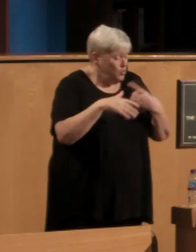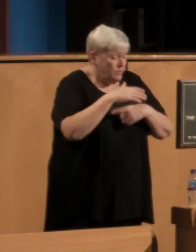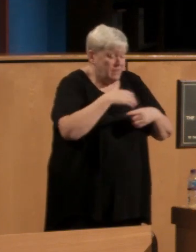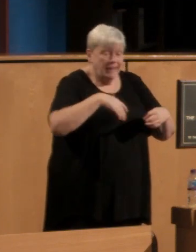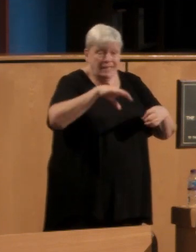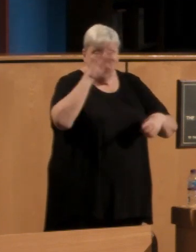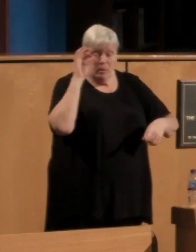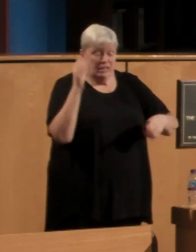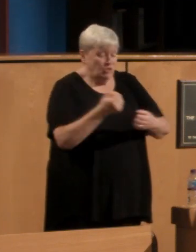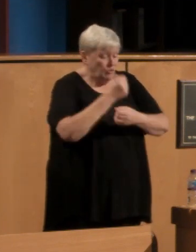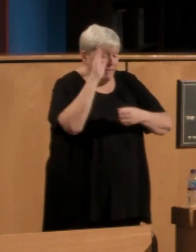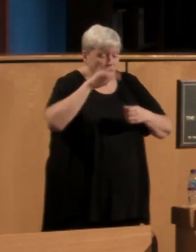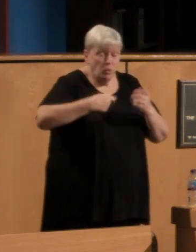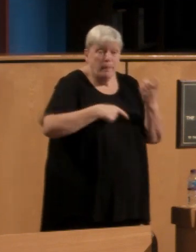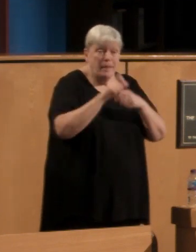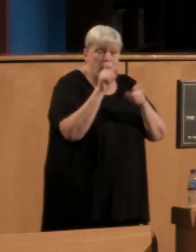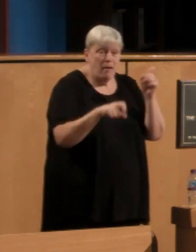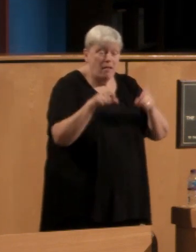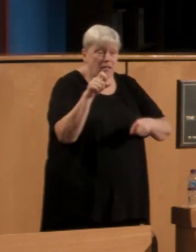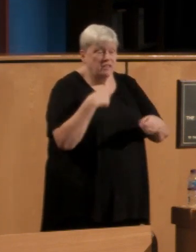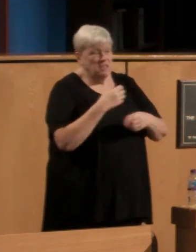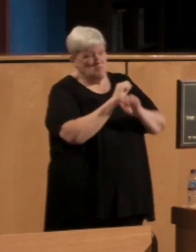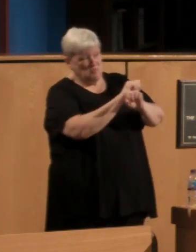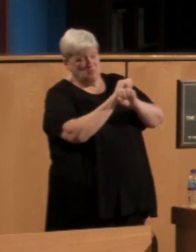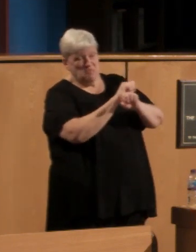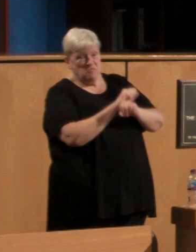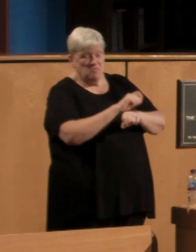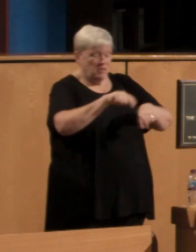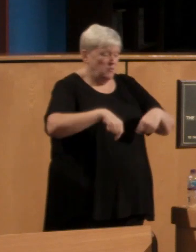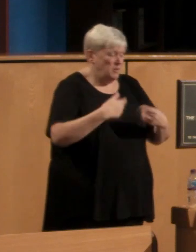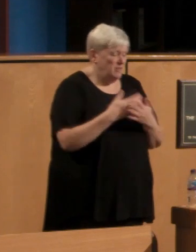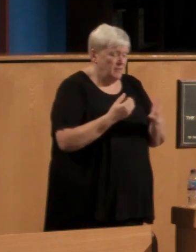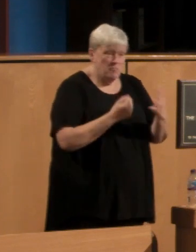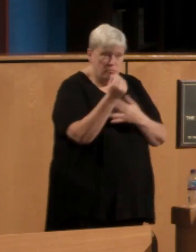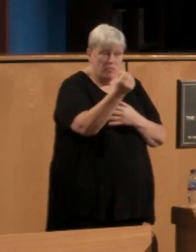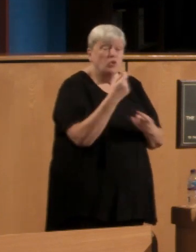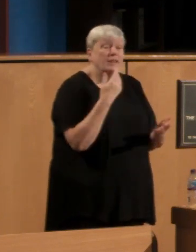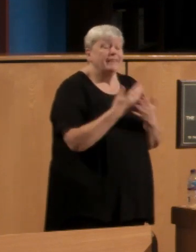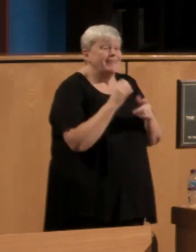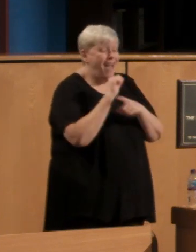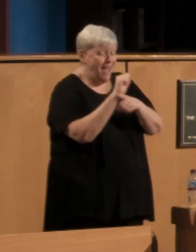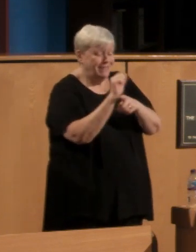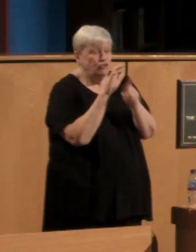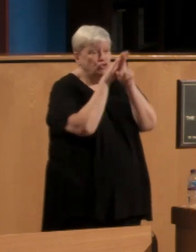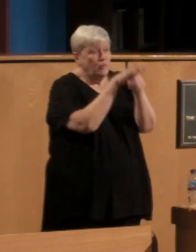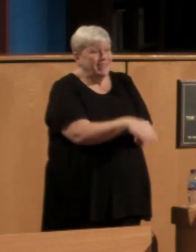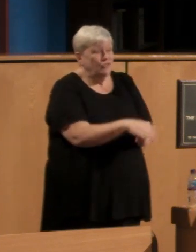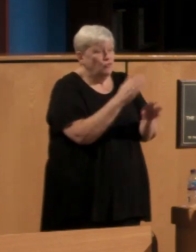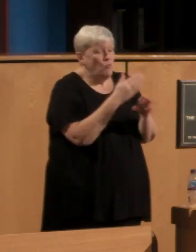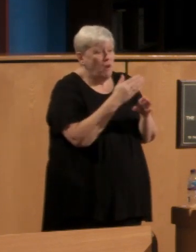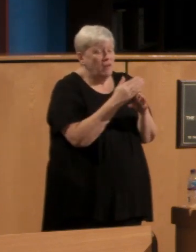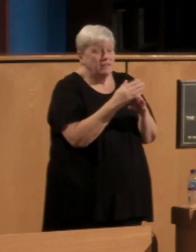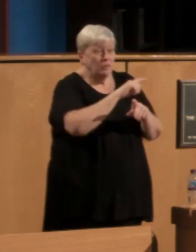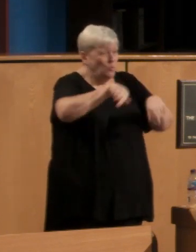on queer people, and if we breach those constraints, we're punished. And a lot of anti-discrimination work is about convincing people that we're